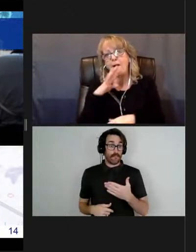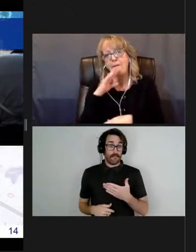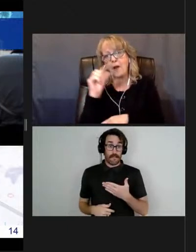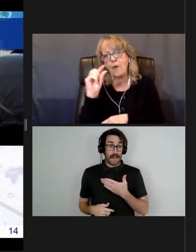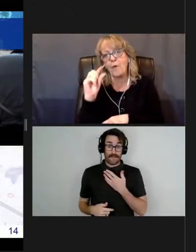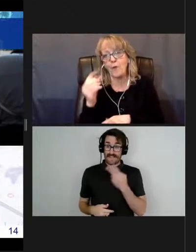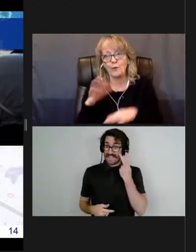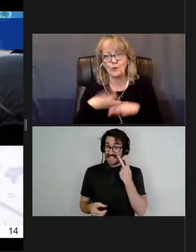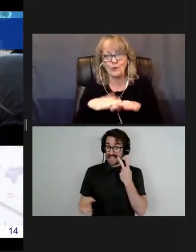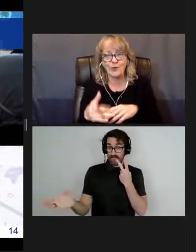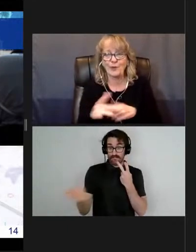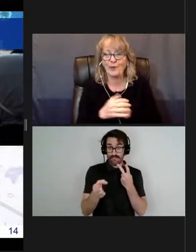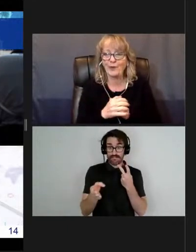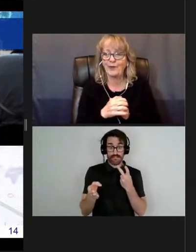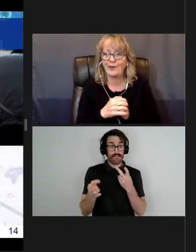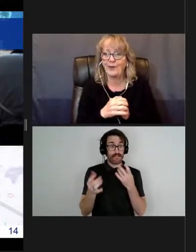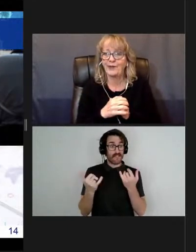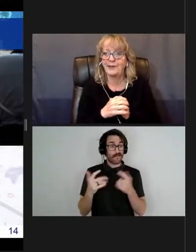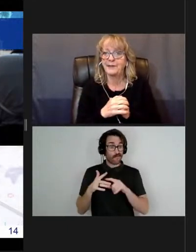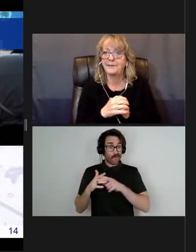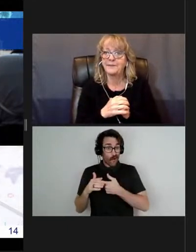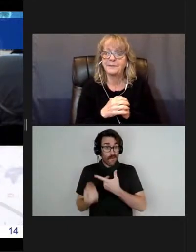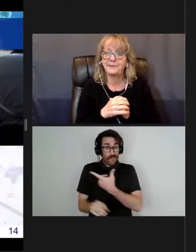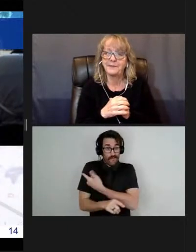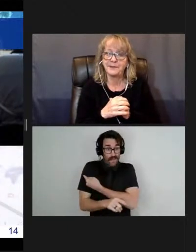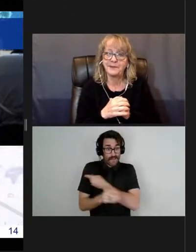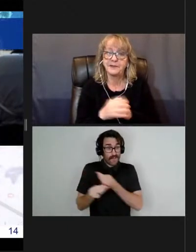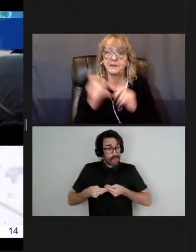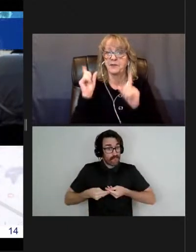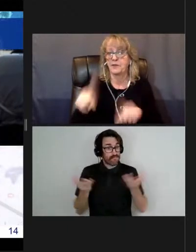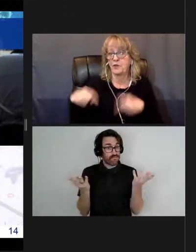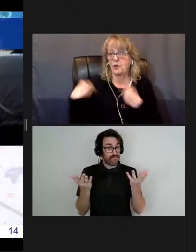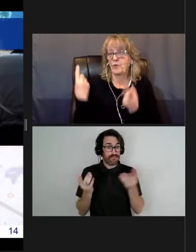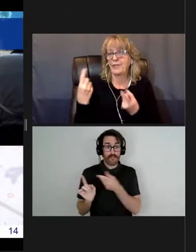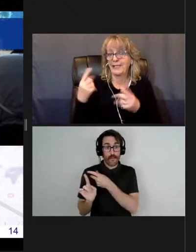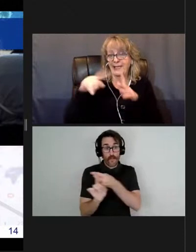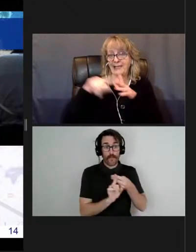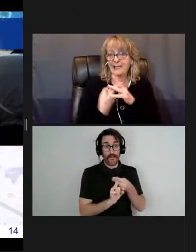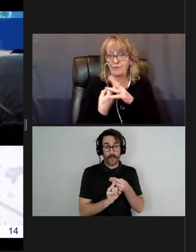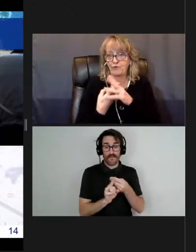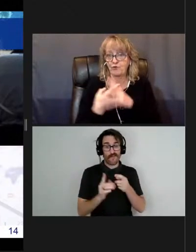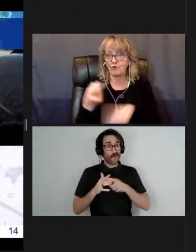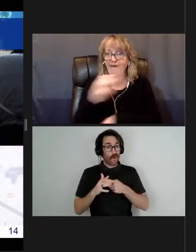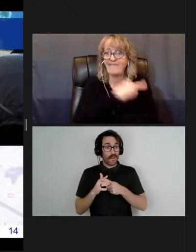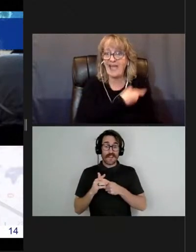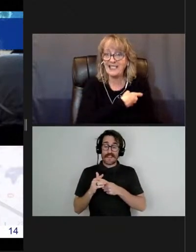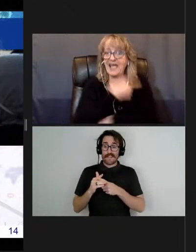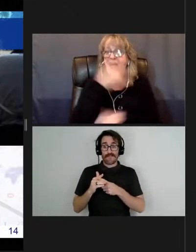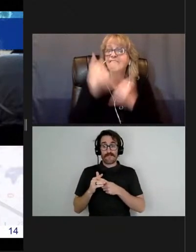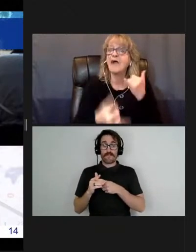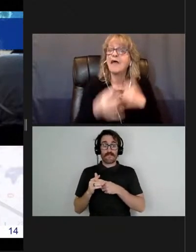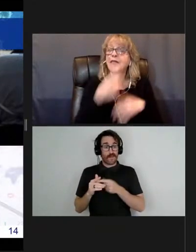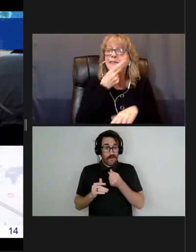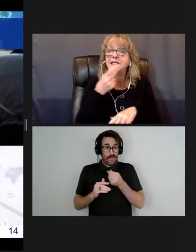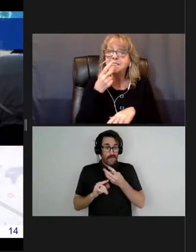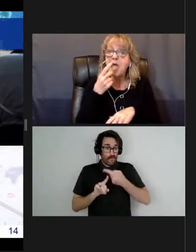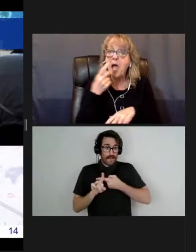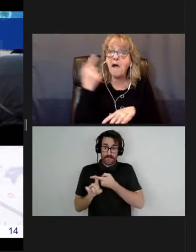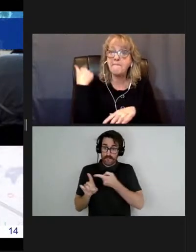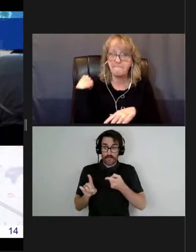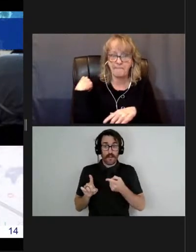over the time period when since we started in late December, that have over 157,000 doses have